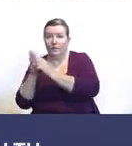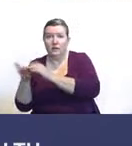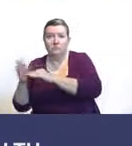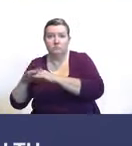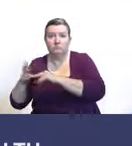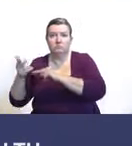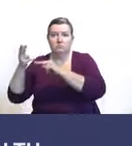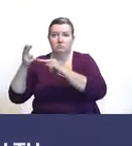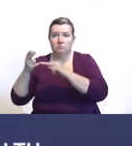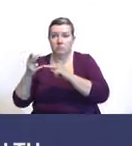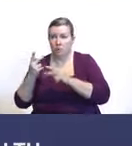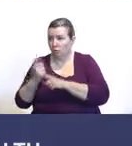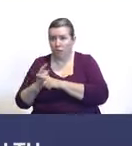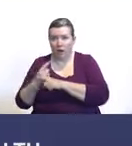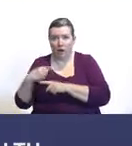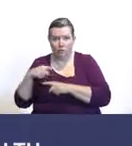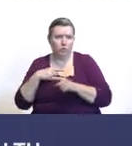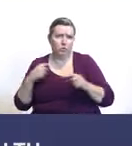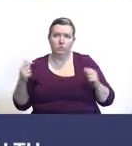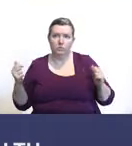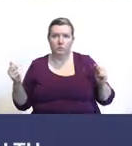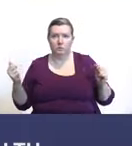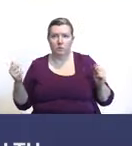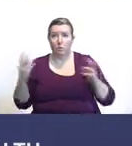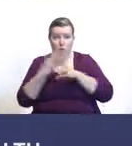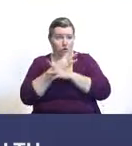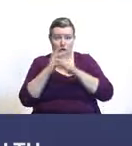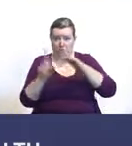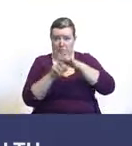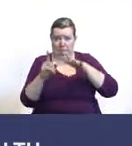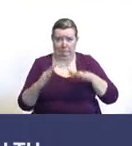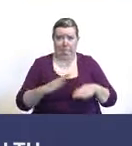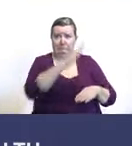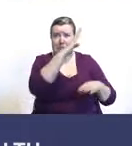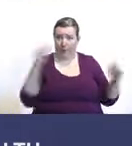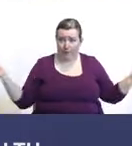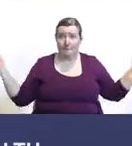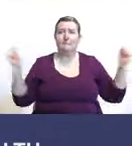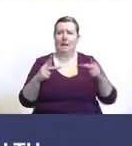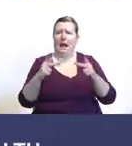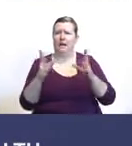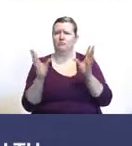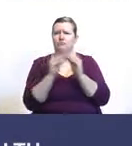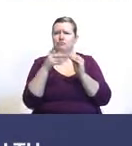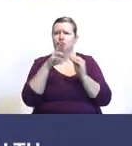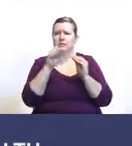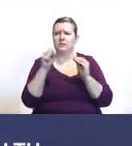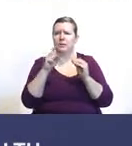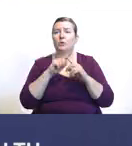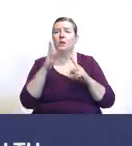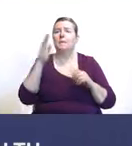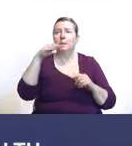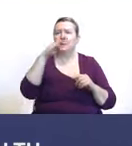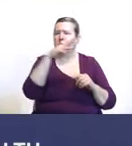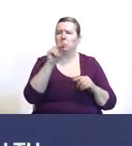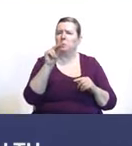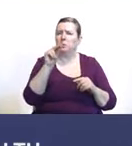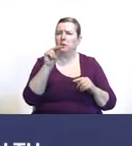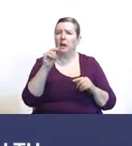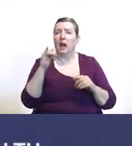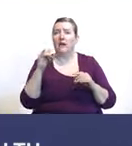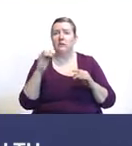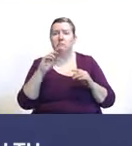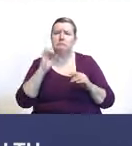say? So it would need to be not just a slight drift one way or the other, but a material and